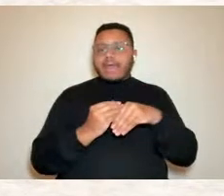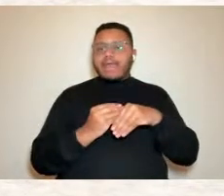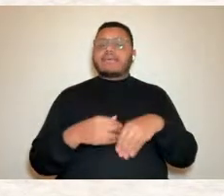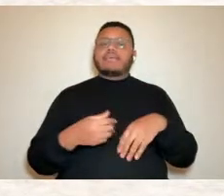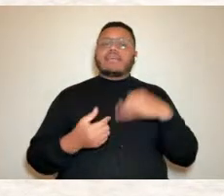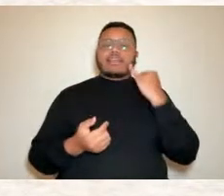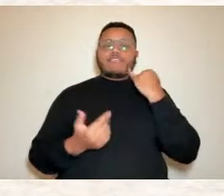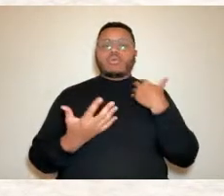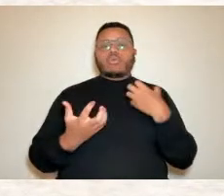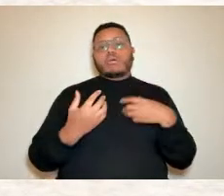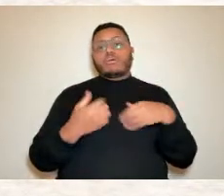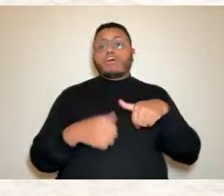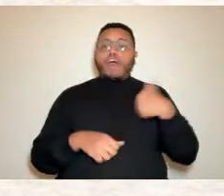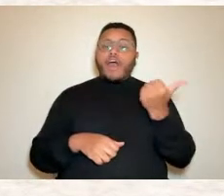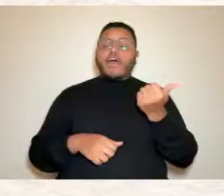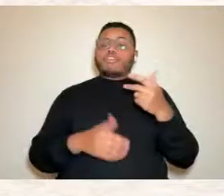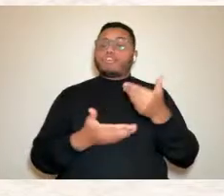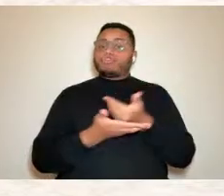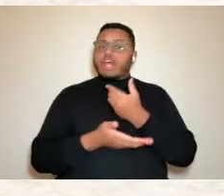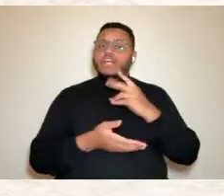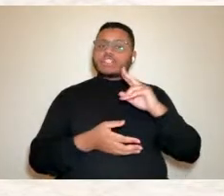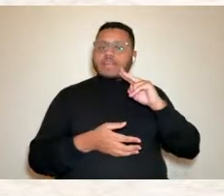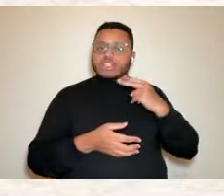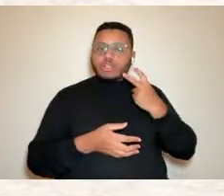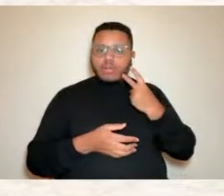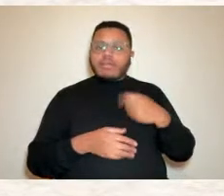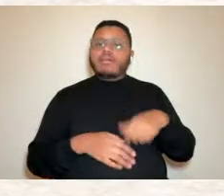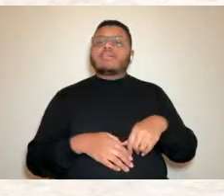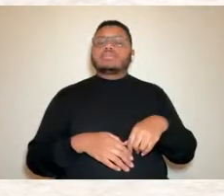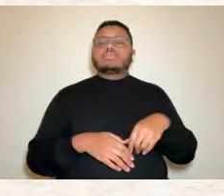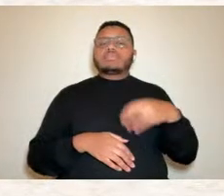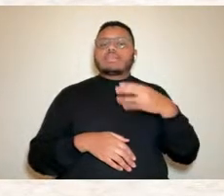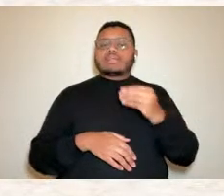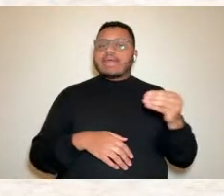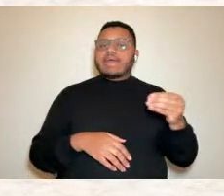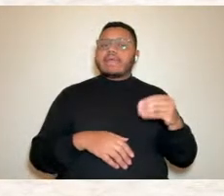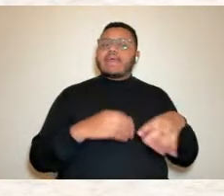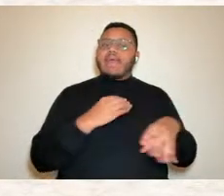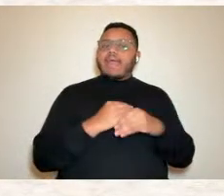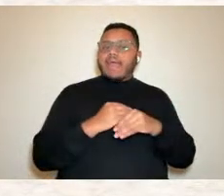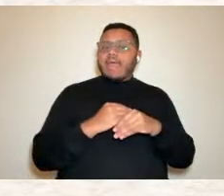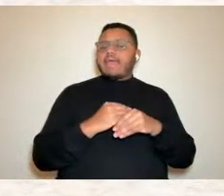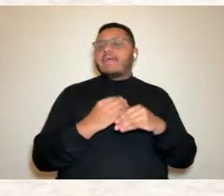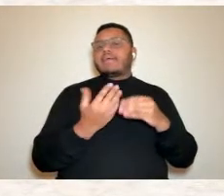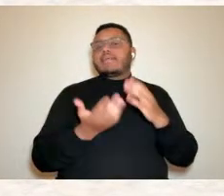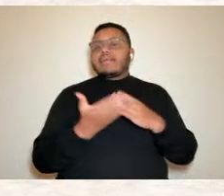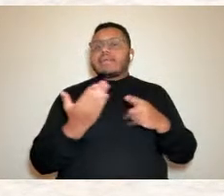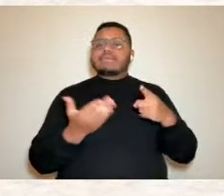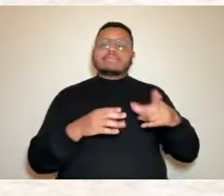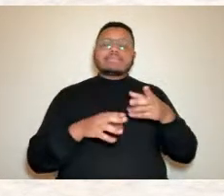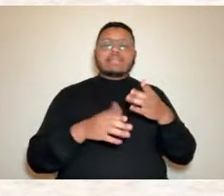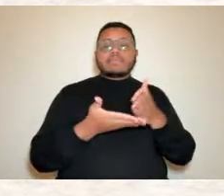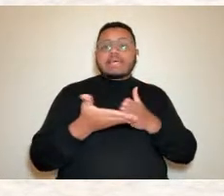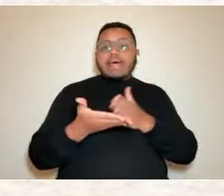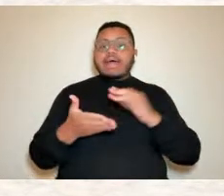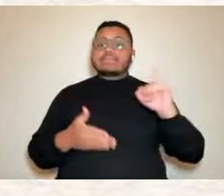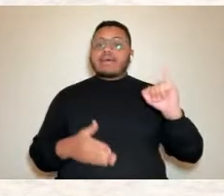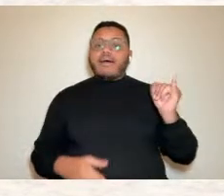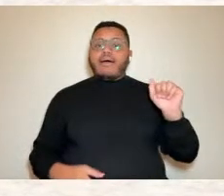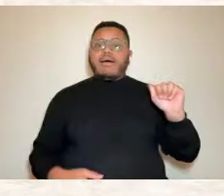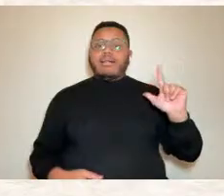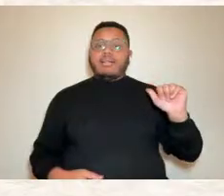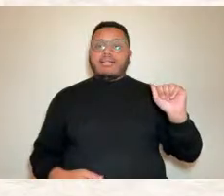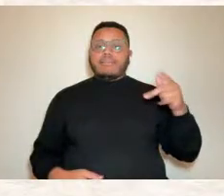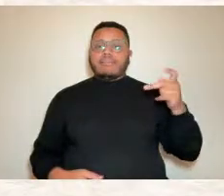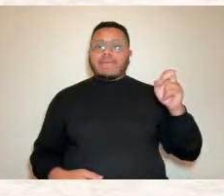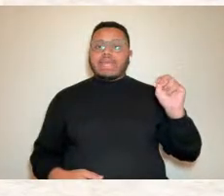other fresh vegetables, you can do that to this as well. You can also add some sliced jalapenos. That's also going to be a